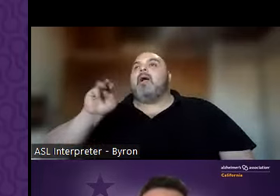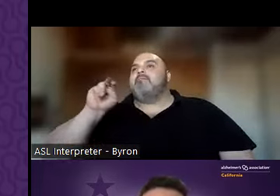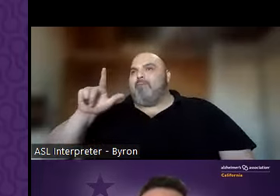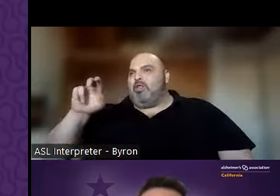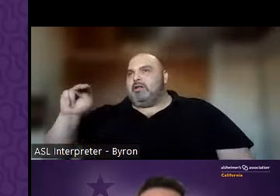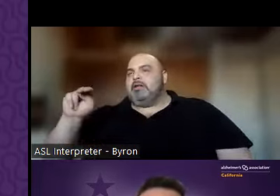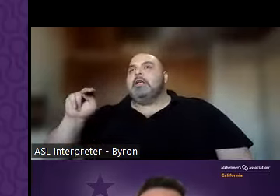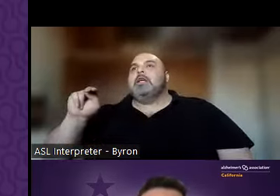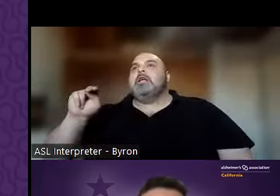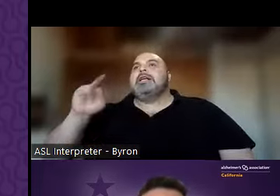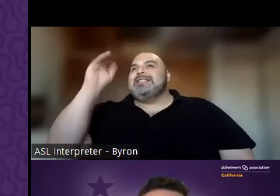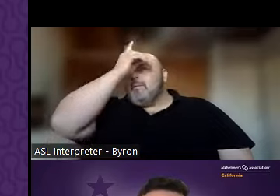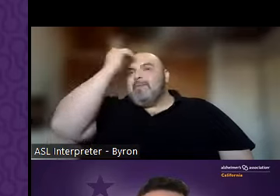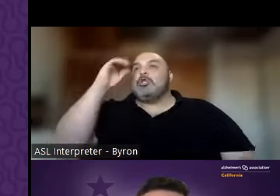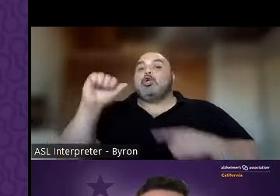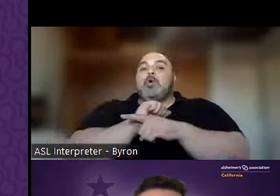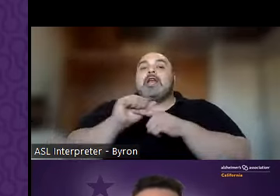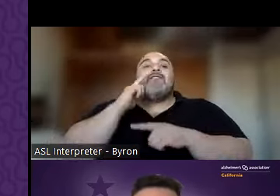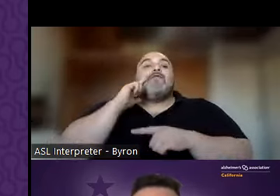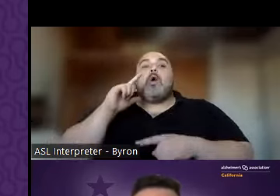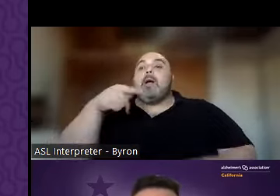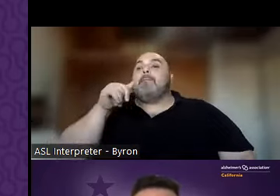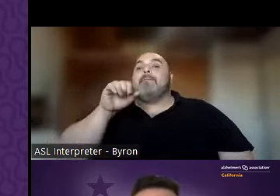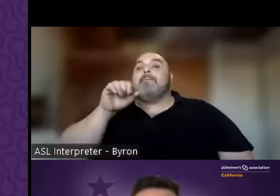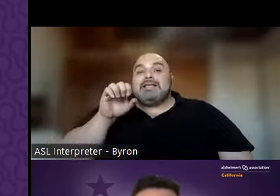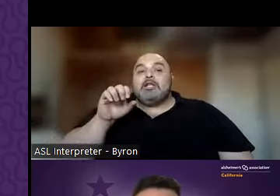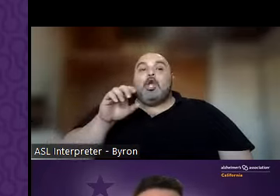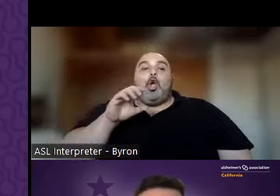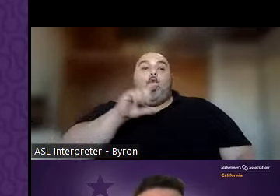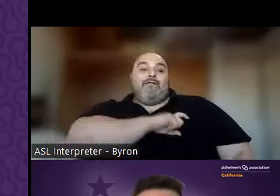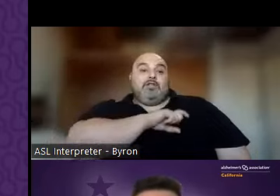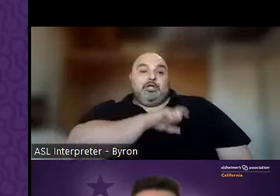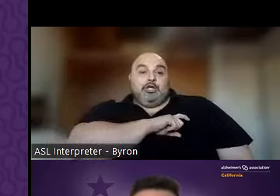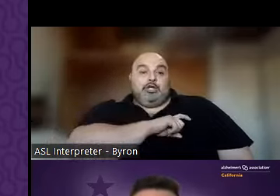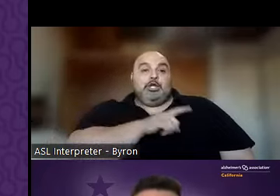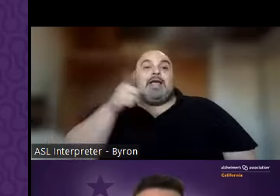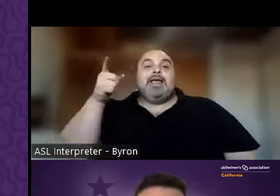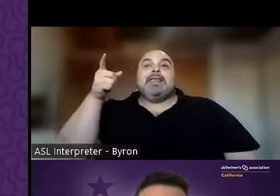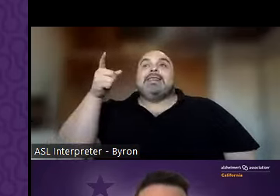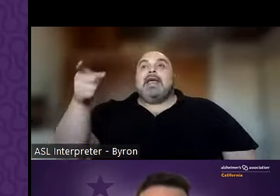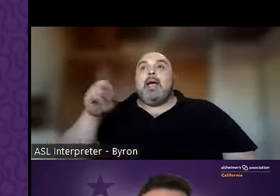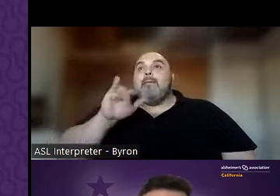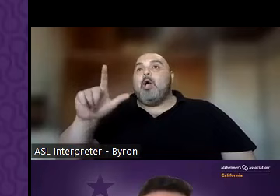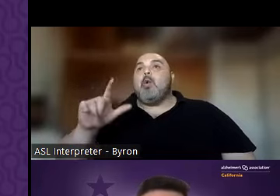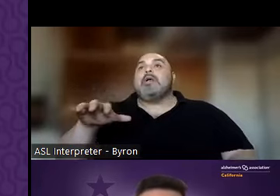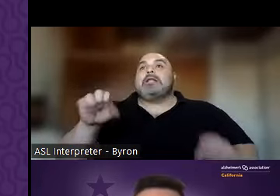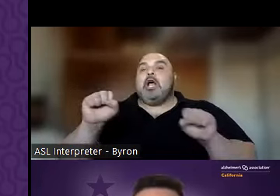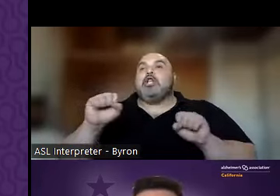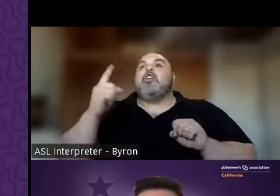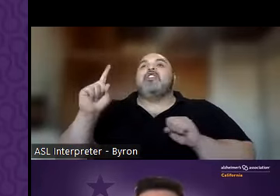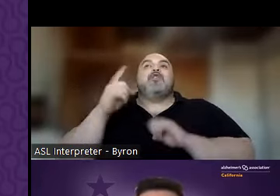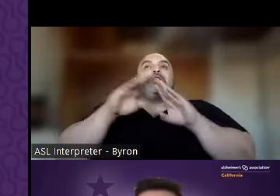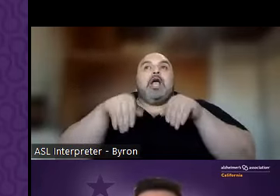was dementia training for peace officers. That bill was held in the first House Appropriations